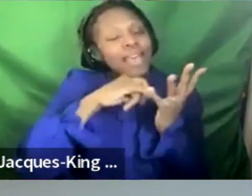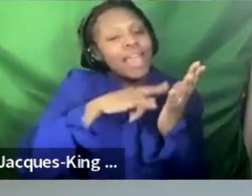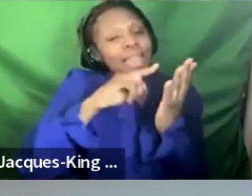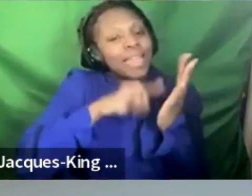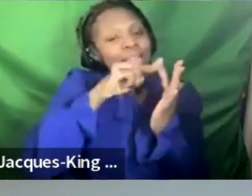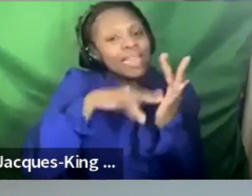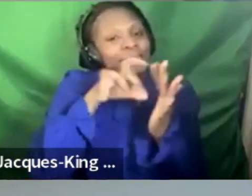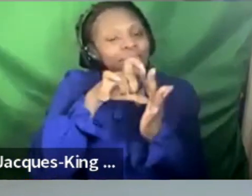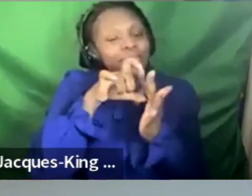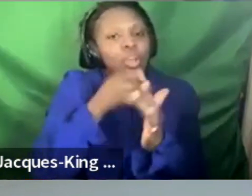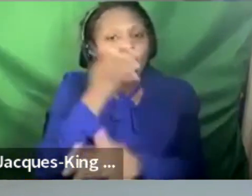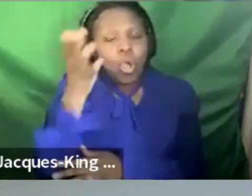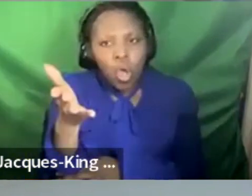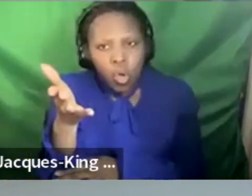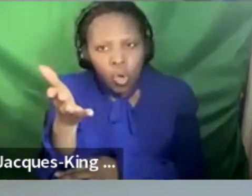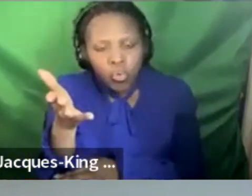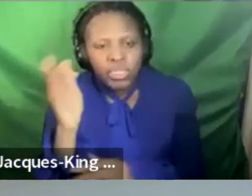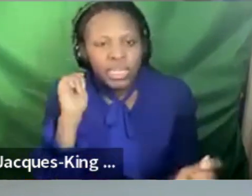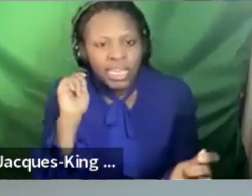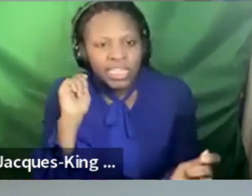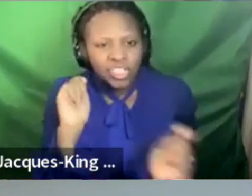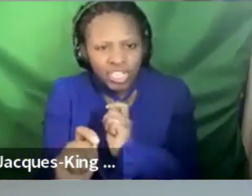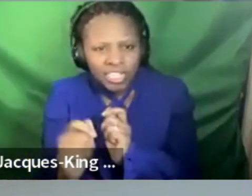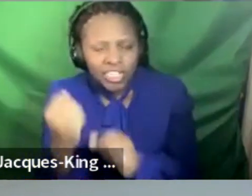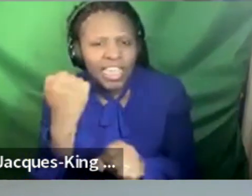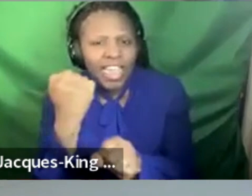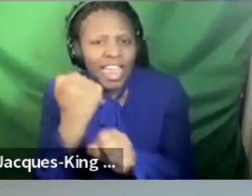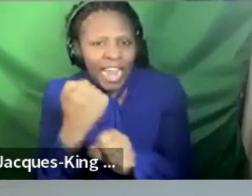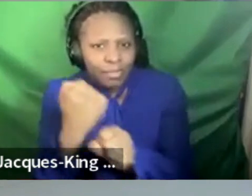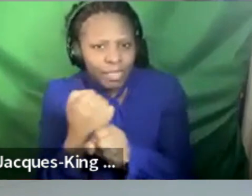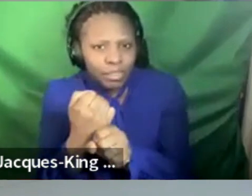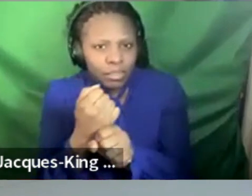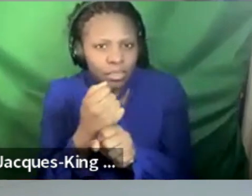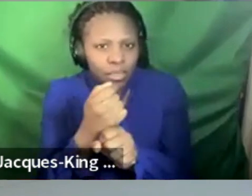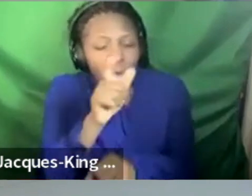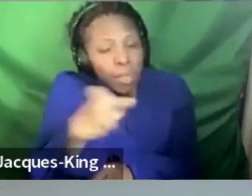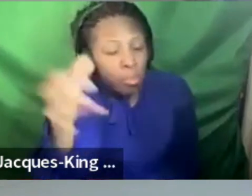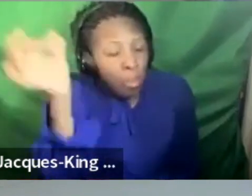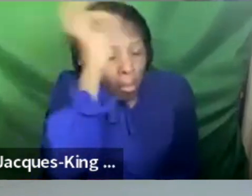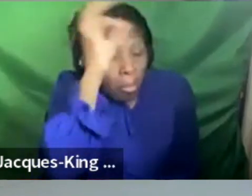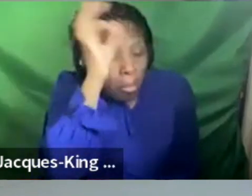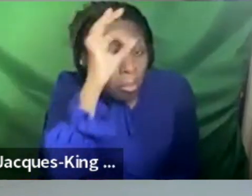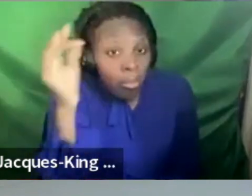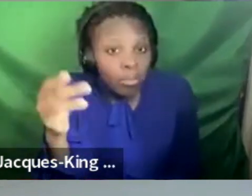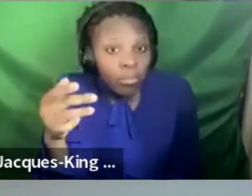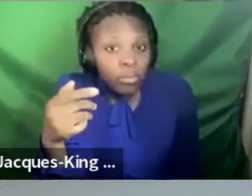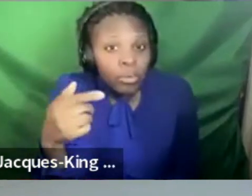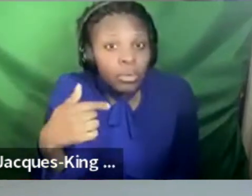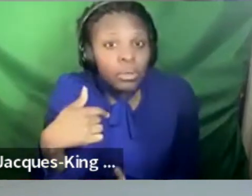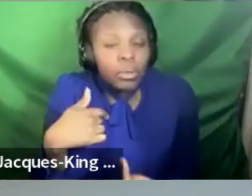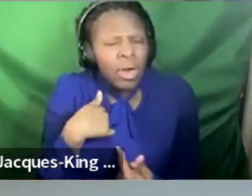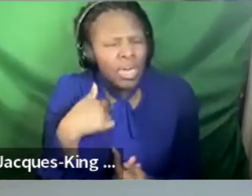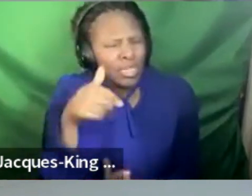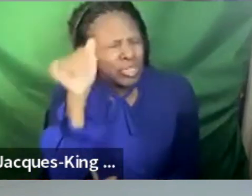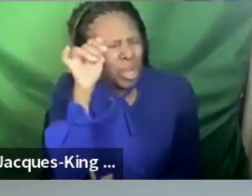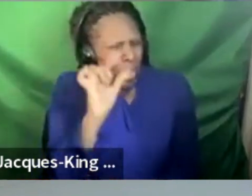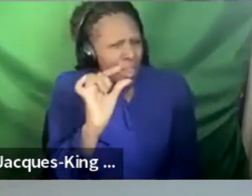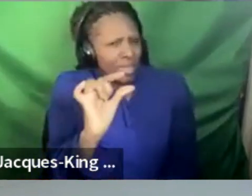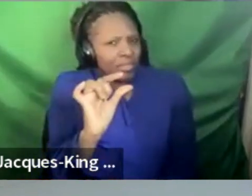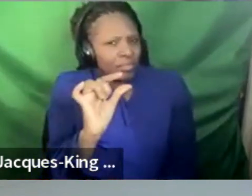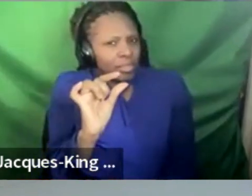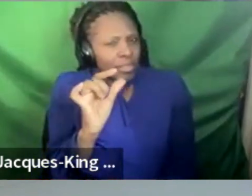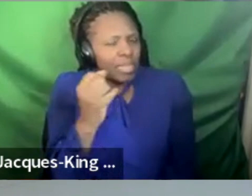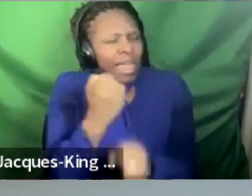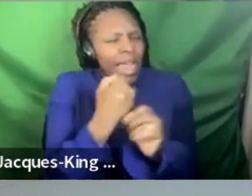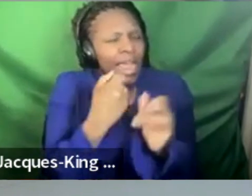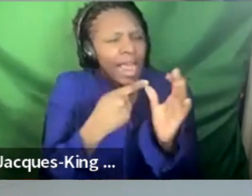And Ganymede, for those who don't know, and I just about know, as I recall, Ganymede is the water